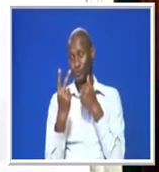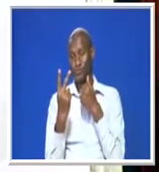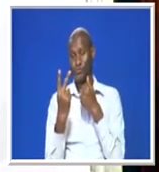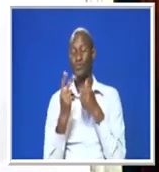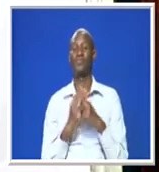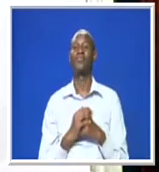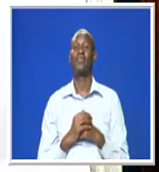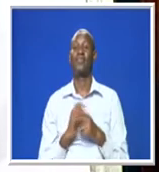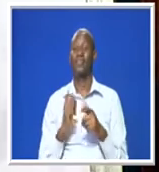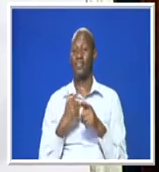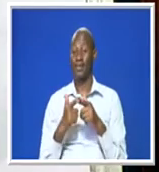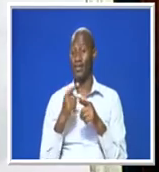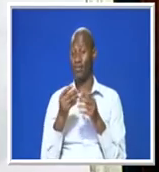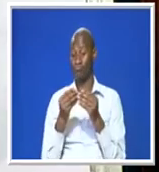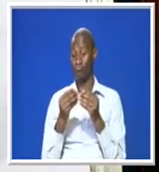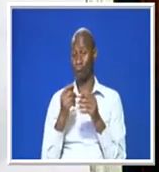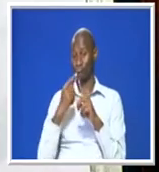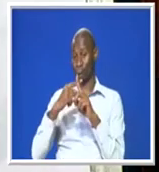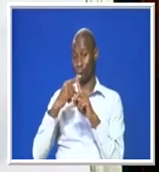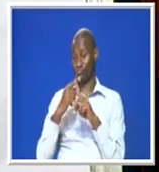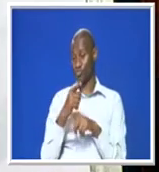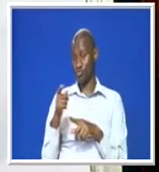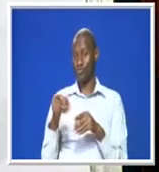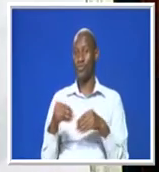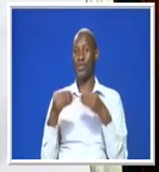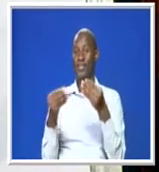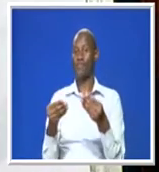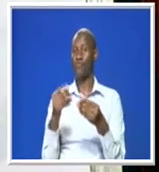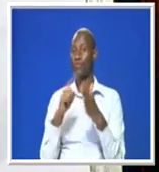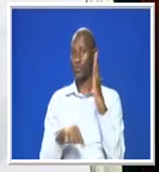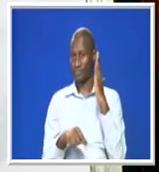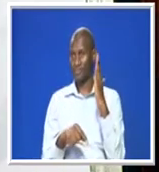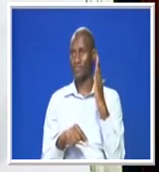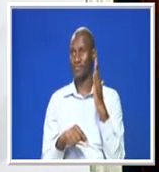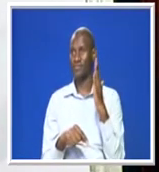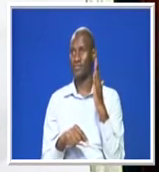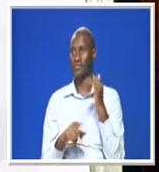672. And when we work out that, it will give us an amount of